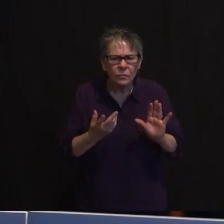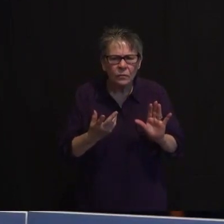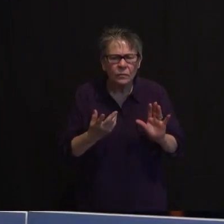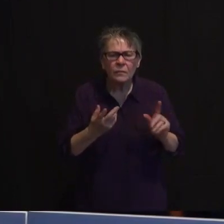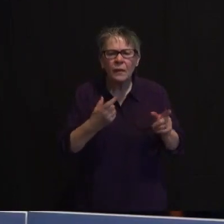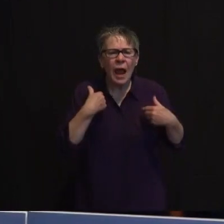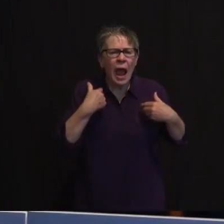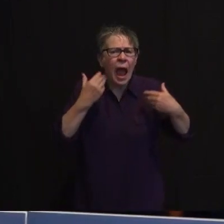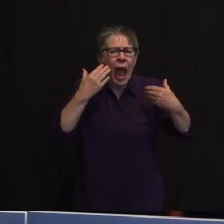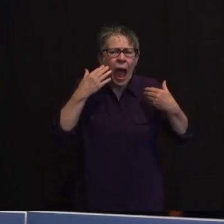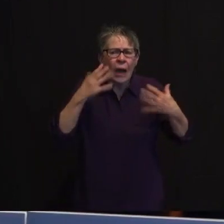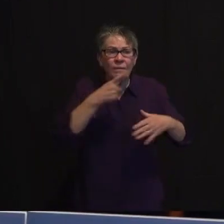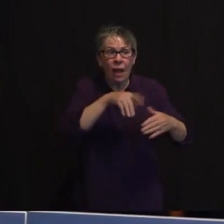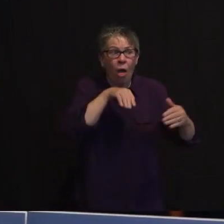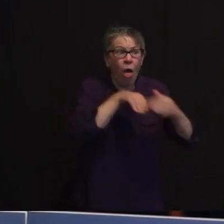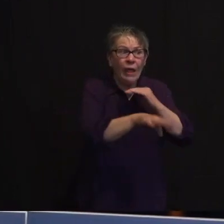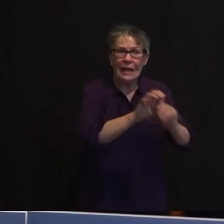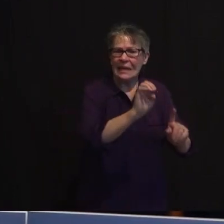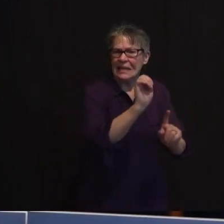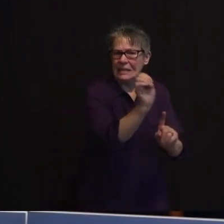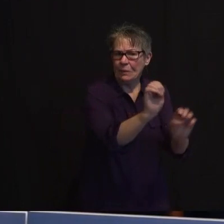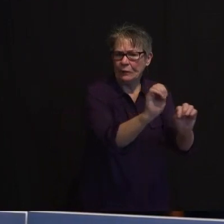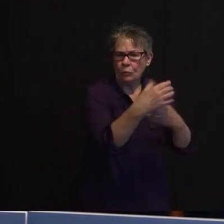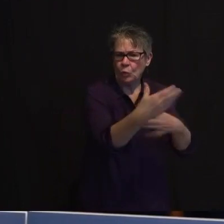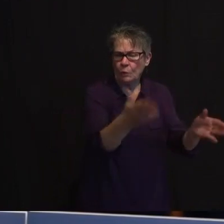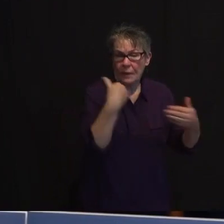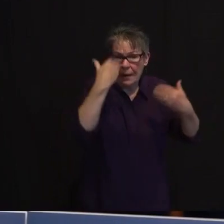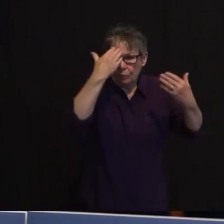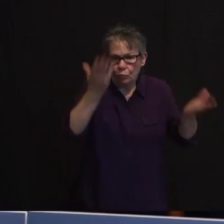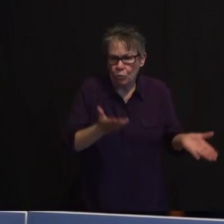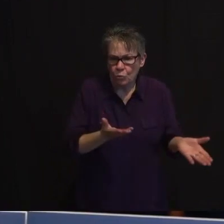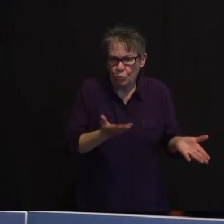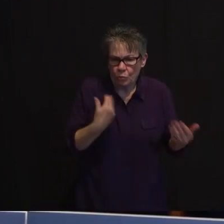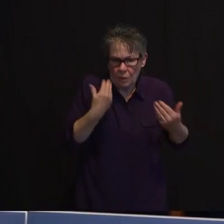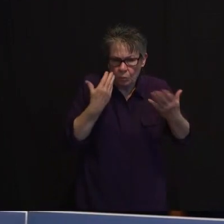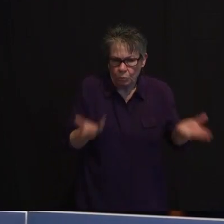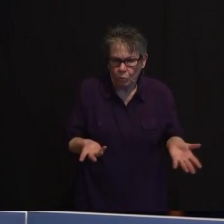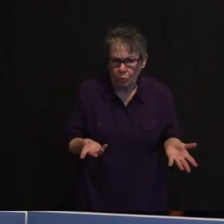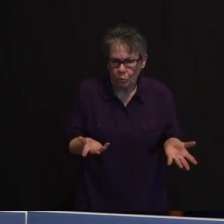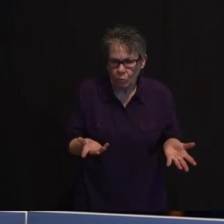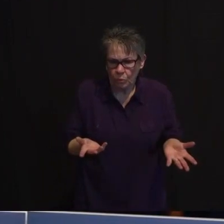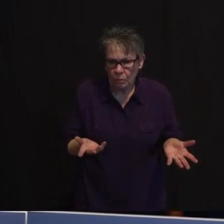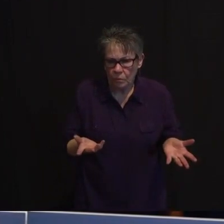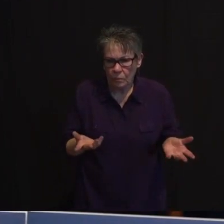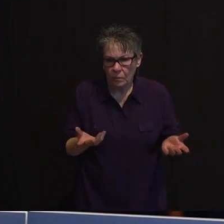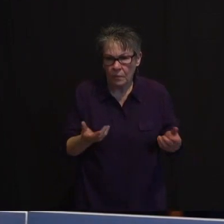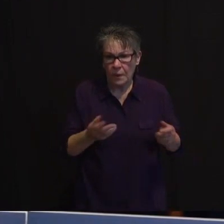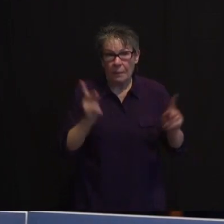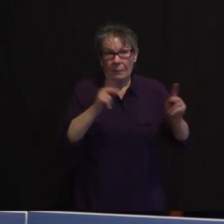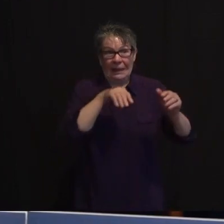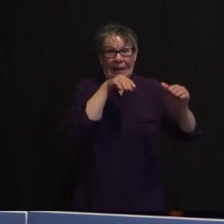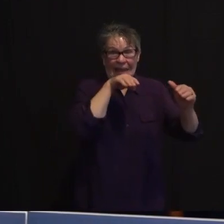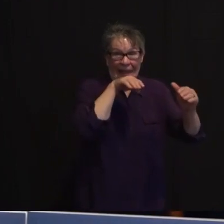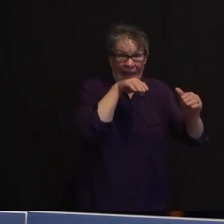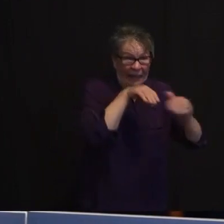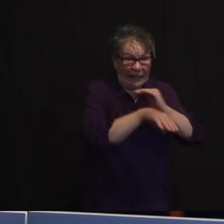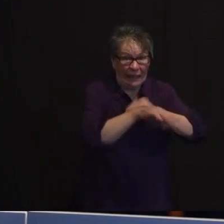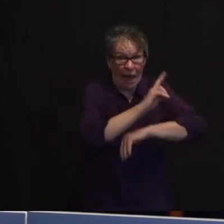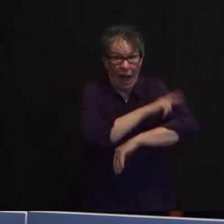7,000, is that most of them are being admitted, even if they're admitted for observation and control of